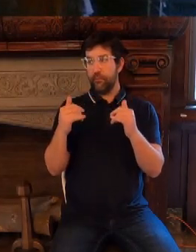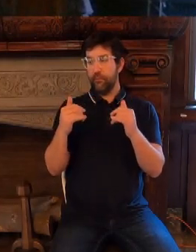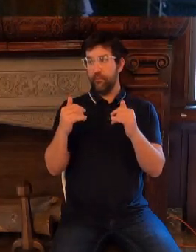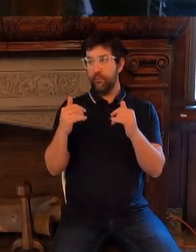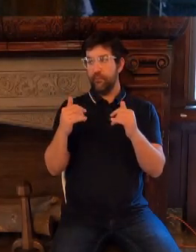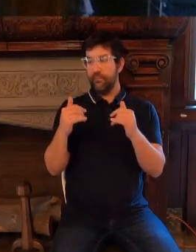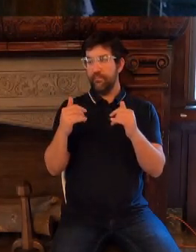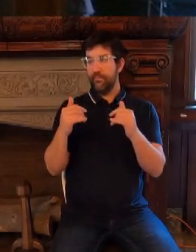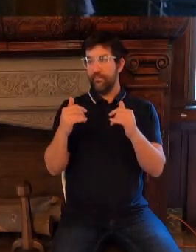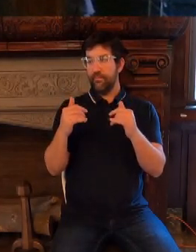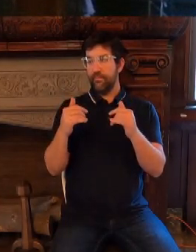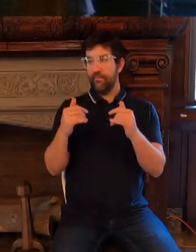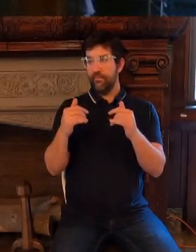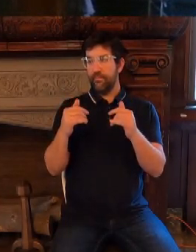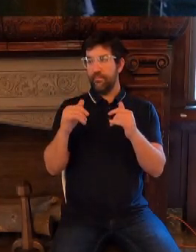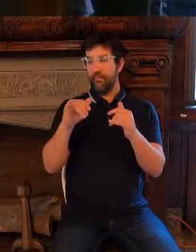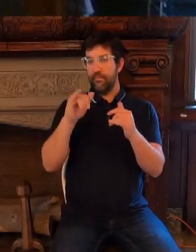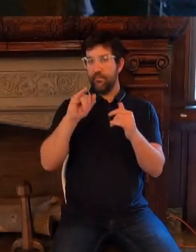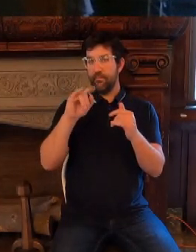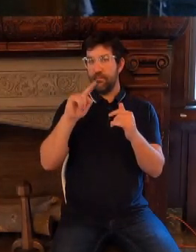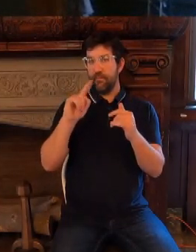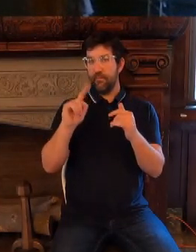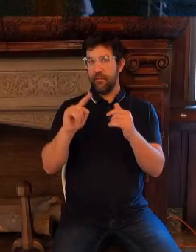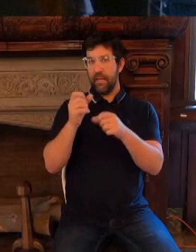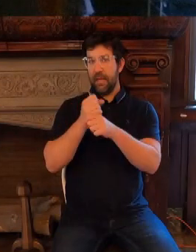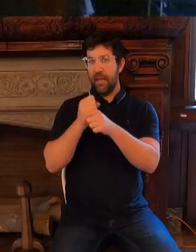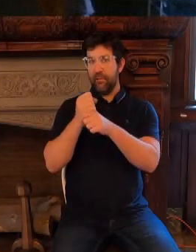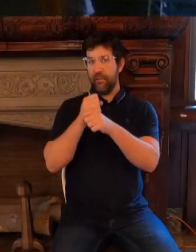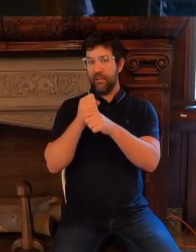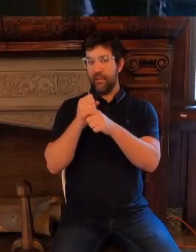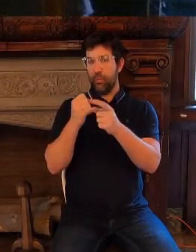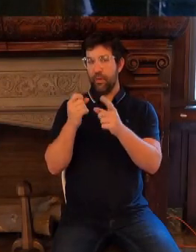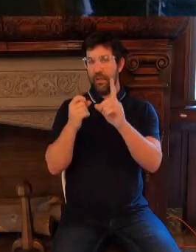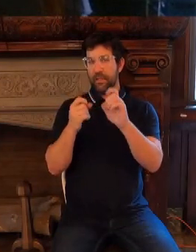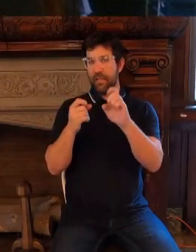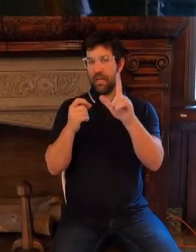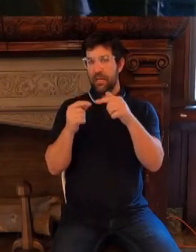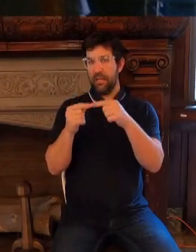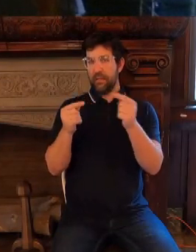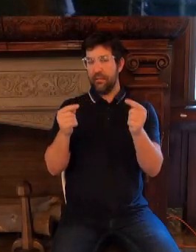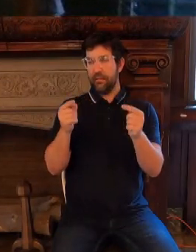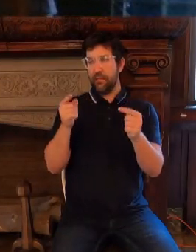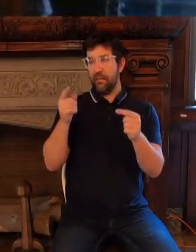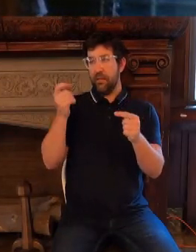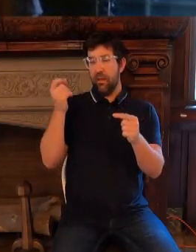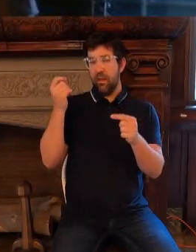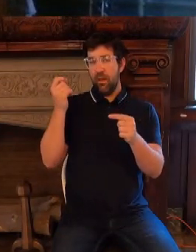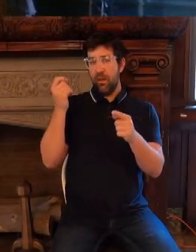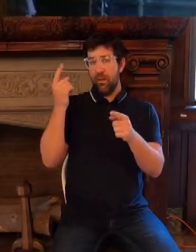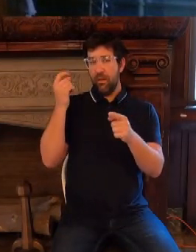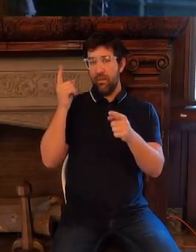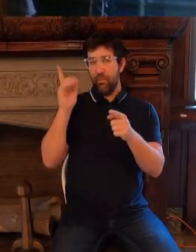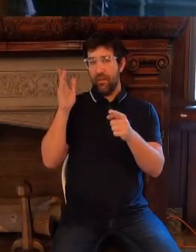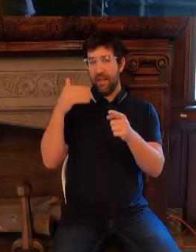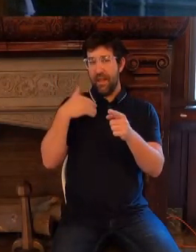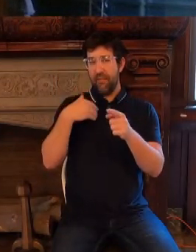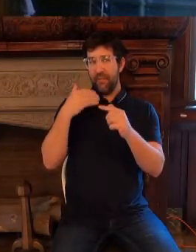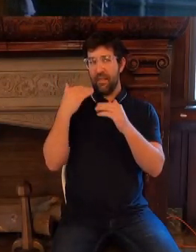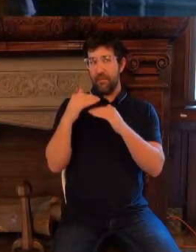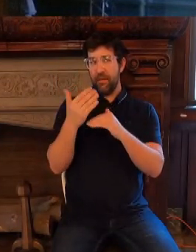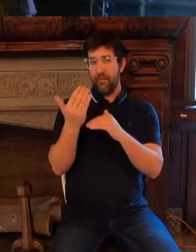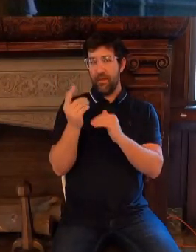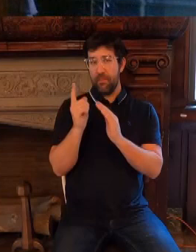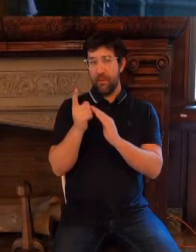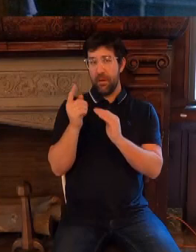and in the coffee, yes, on the opposite side. So is this going to be like limited